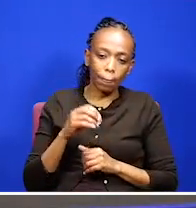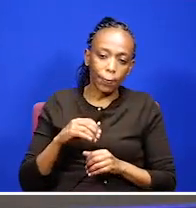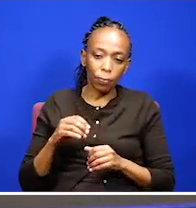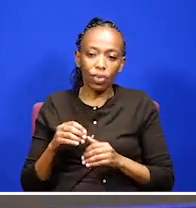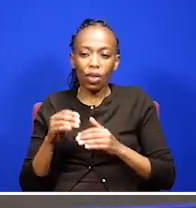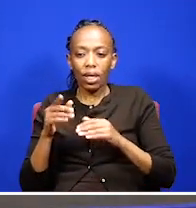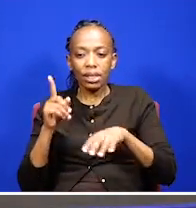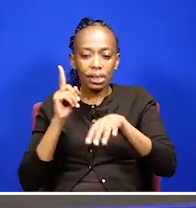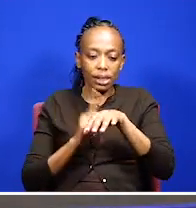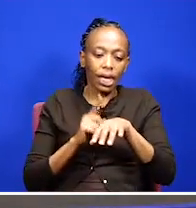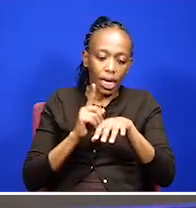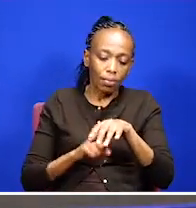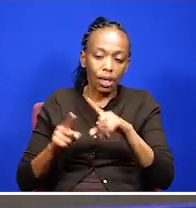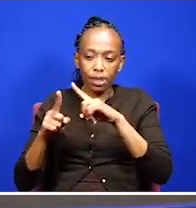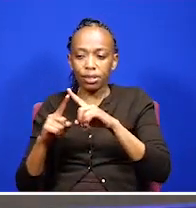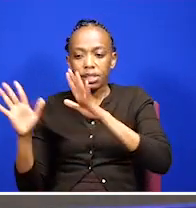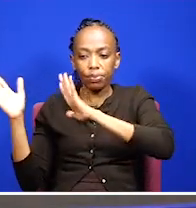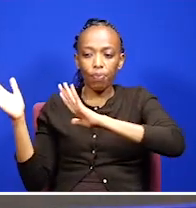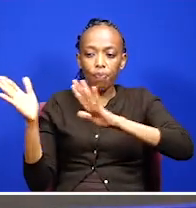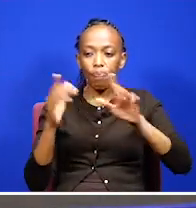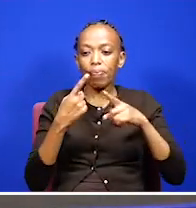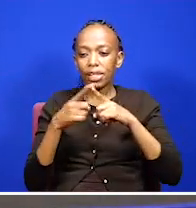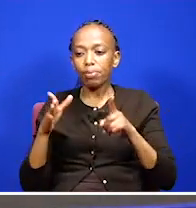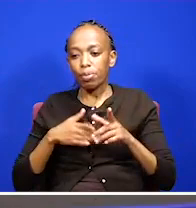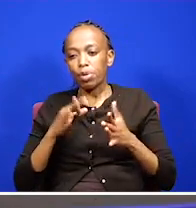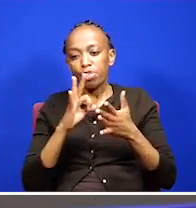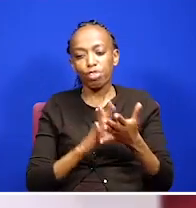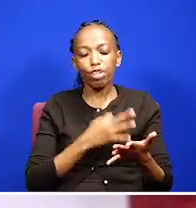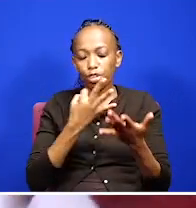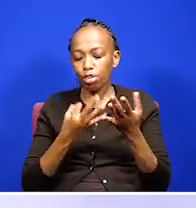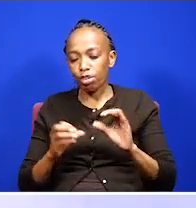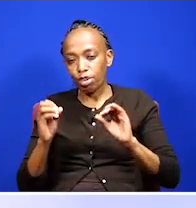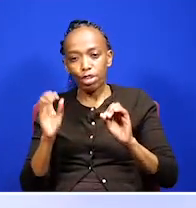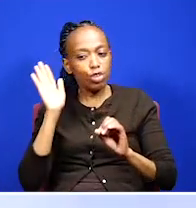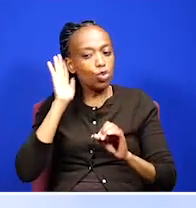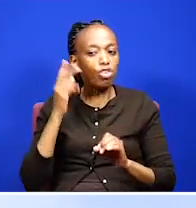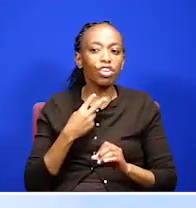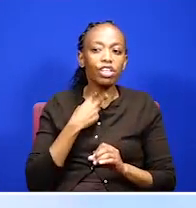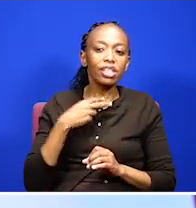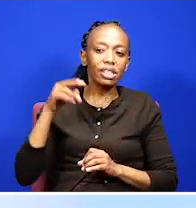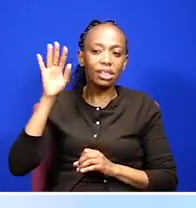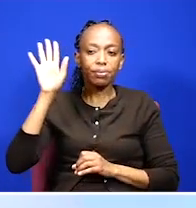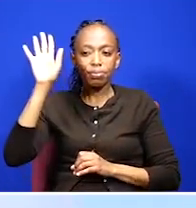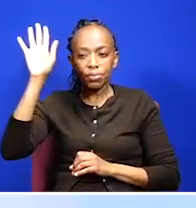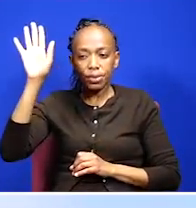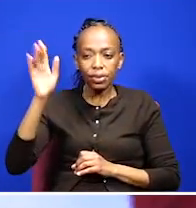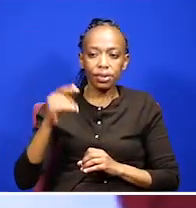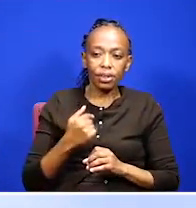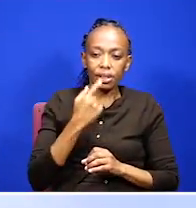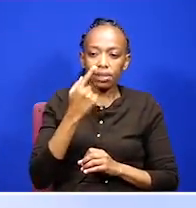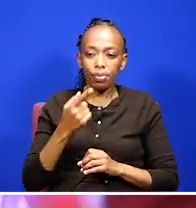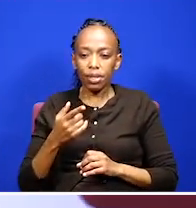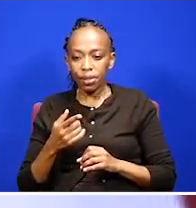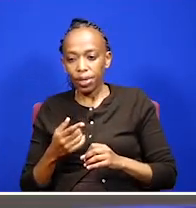I'm going through a storm, but I won't go down. Yeah. I hear your voice, cut it in